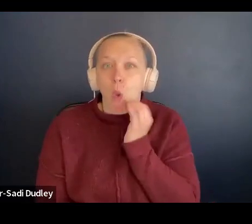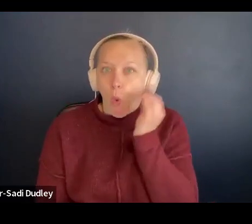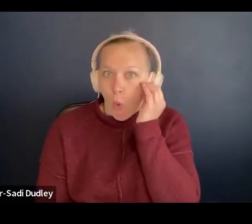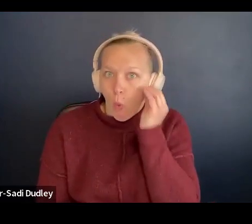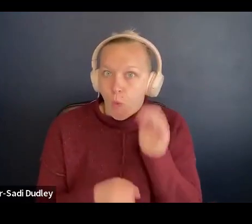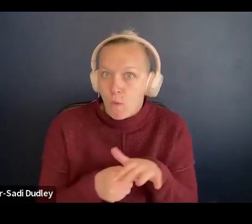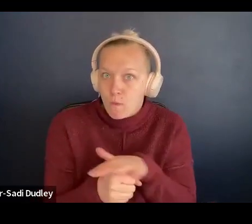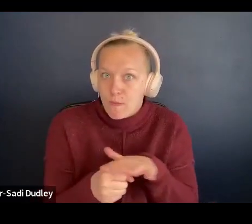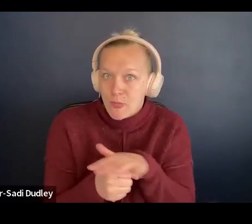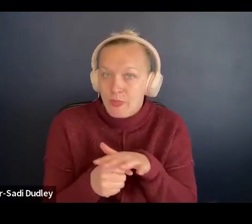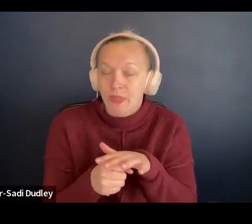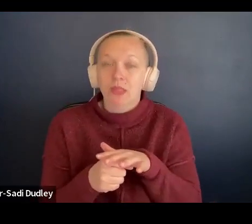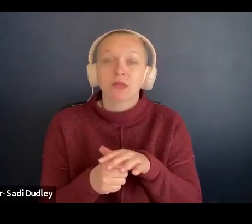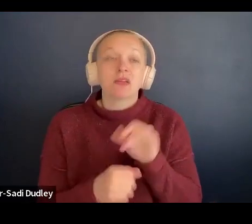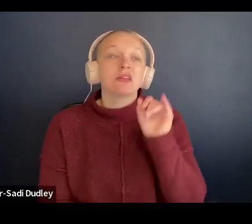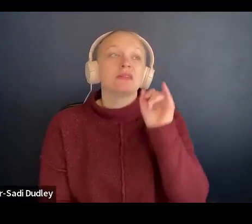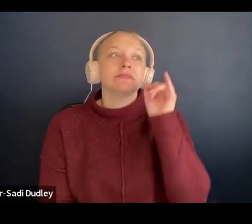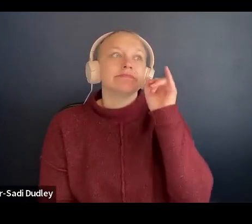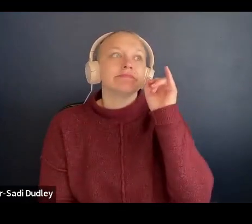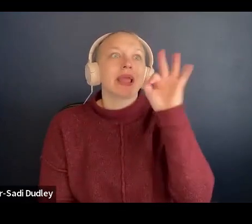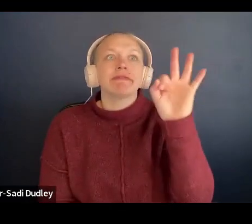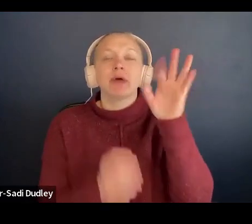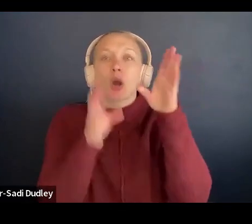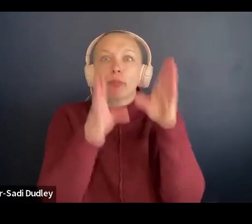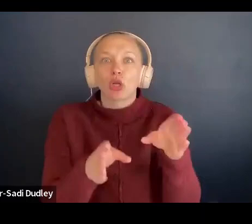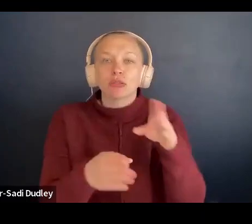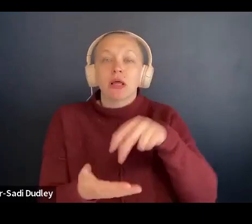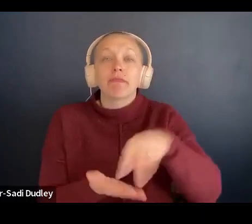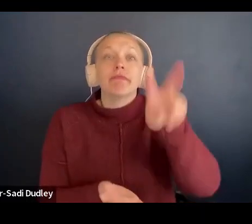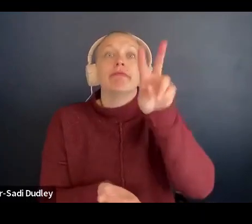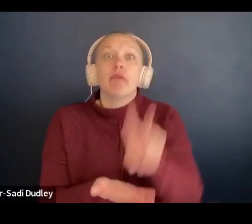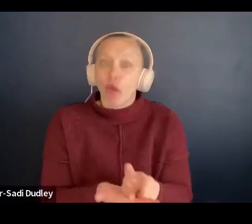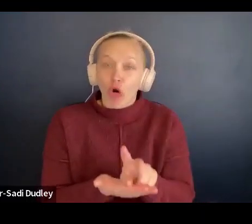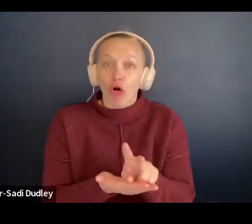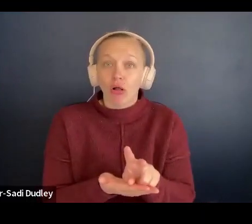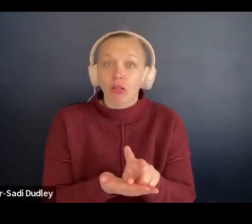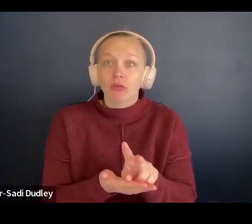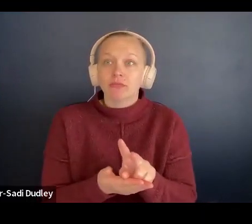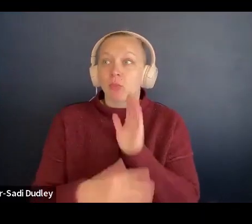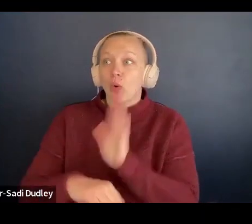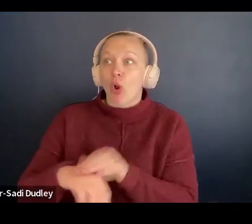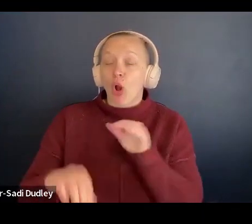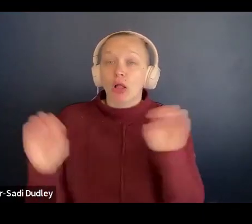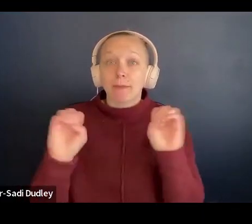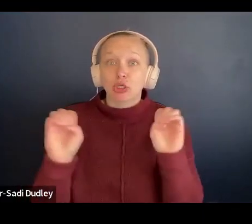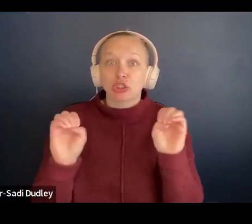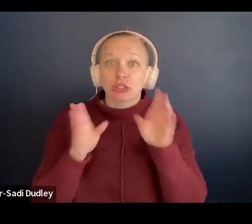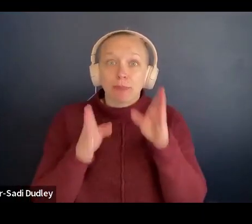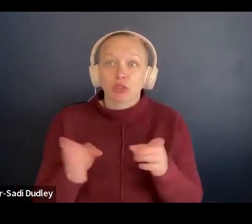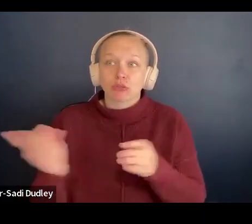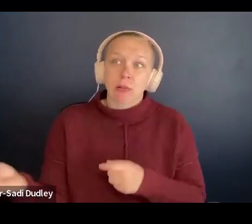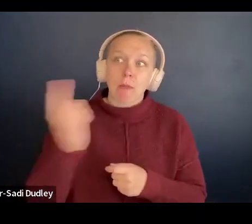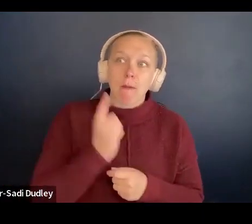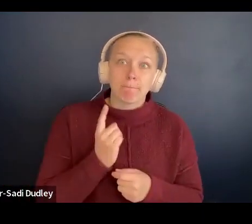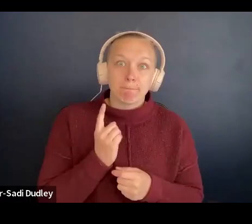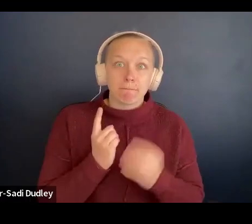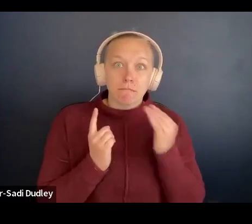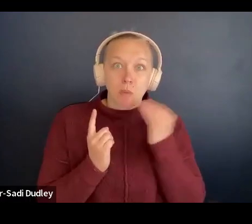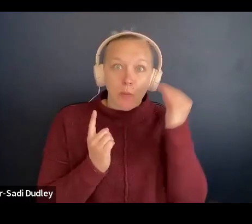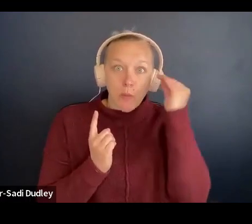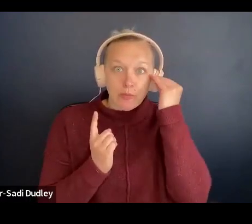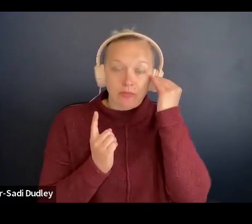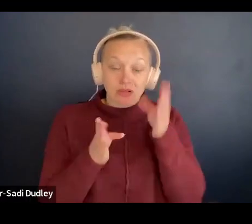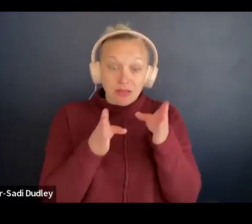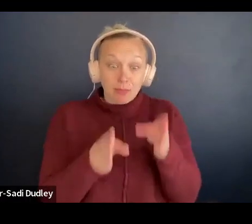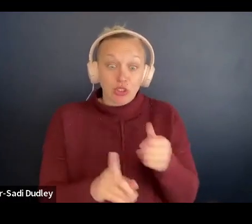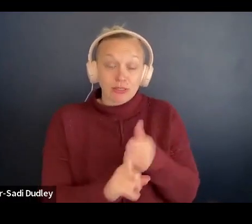was to have a fall and emergency personnel were to get called to that home, if that individual is